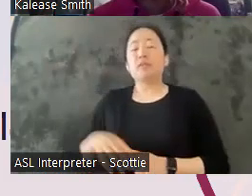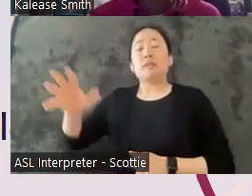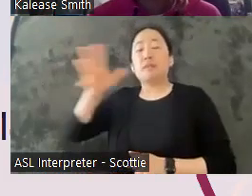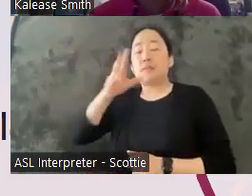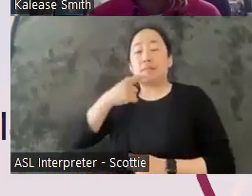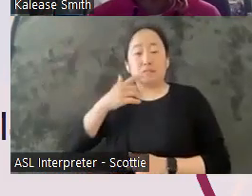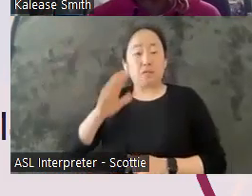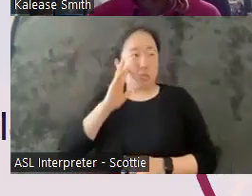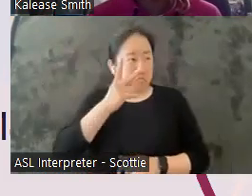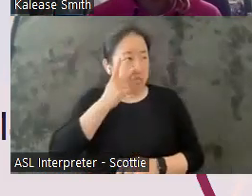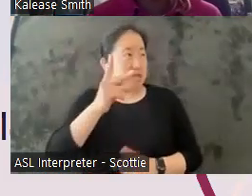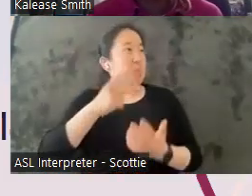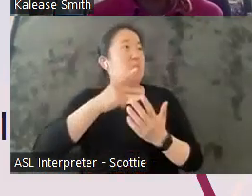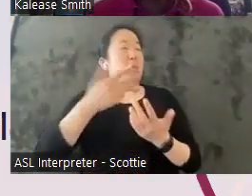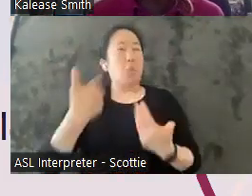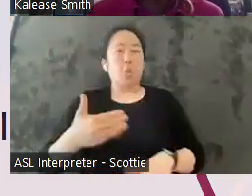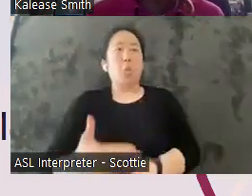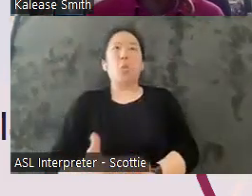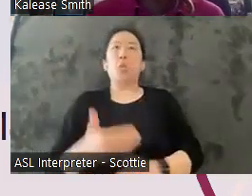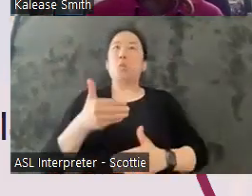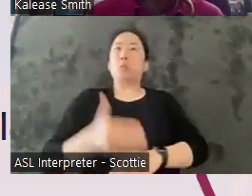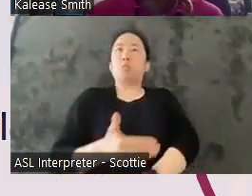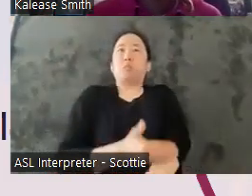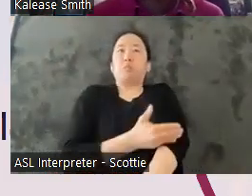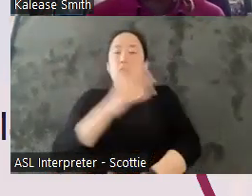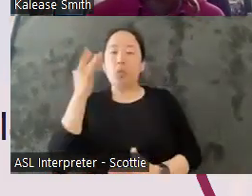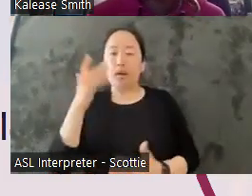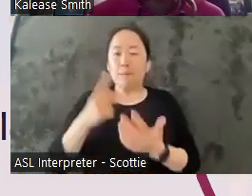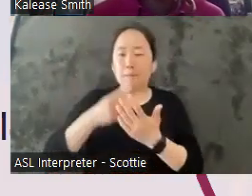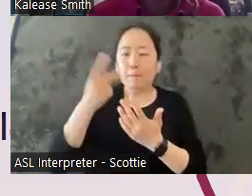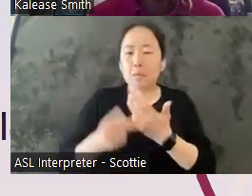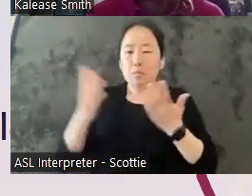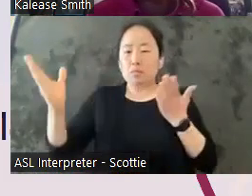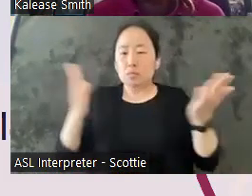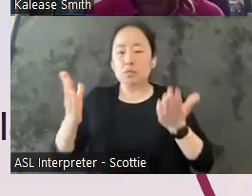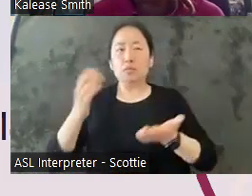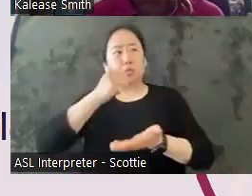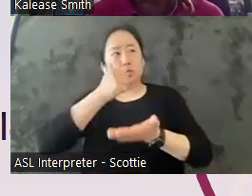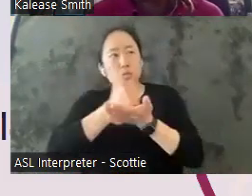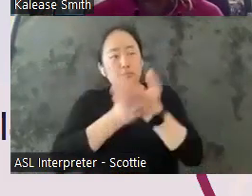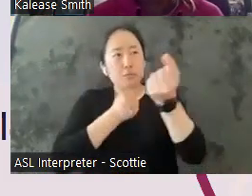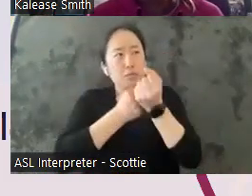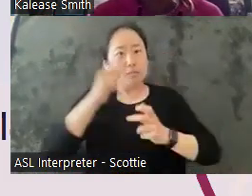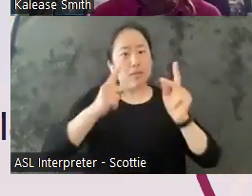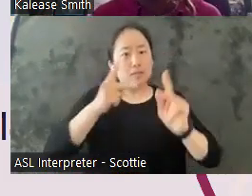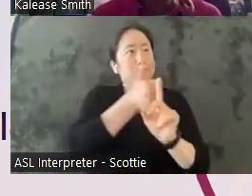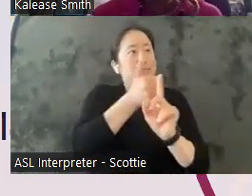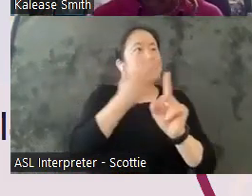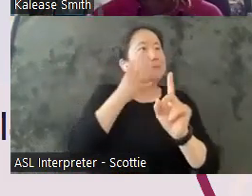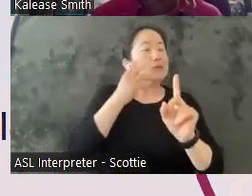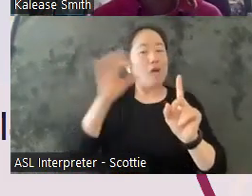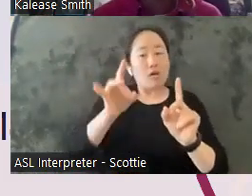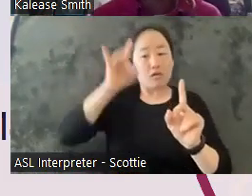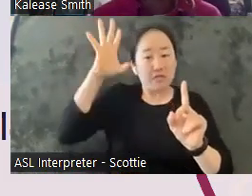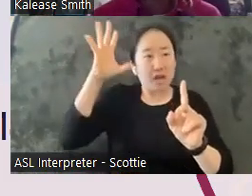having programs and services to help people get out of violent situations. So things